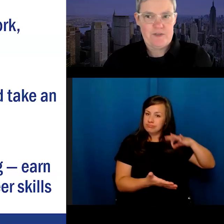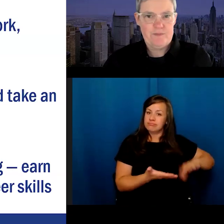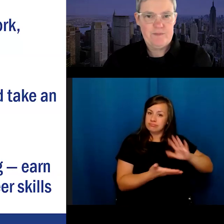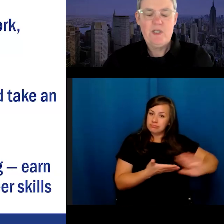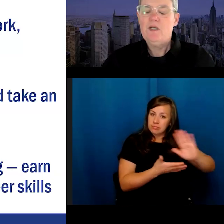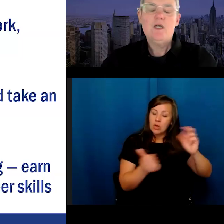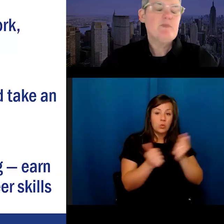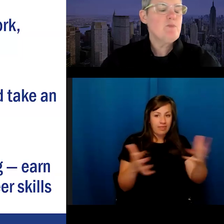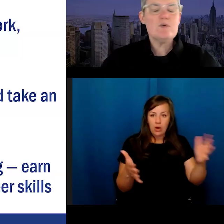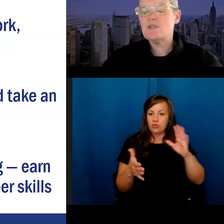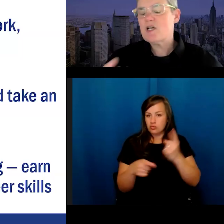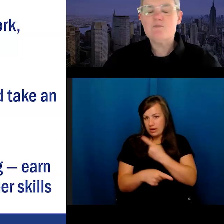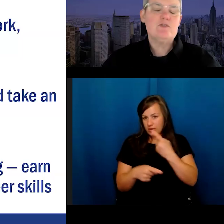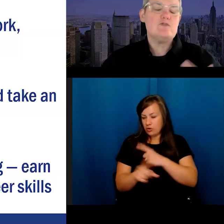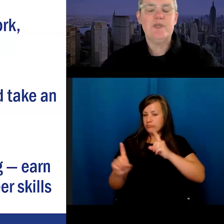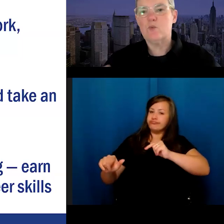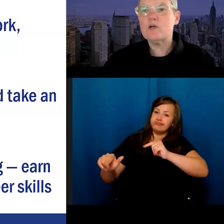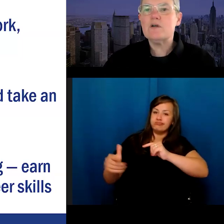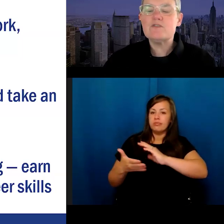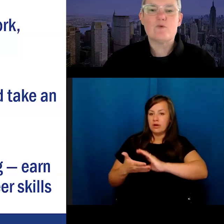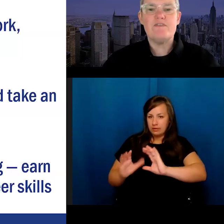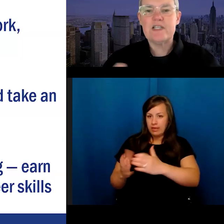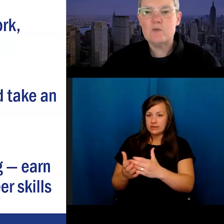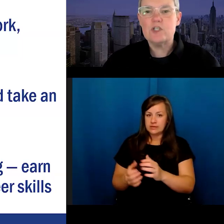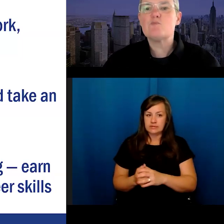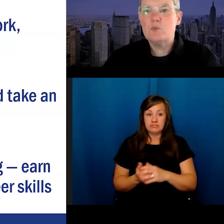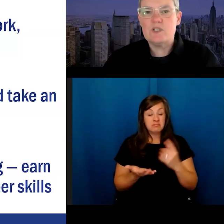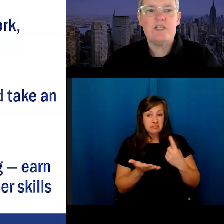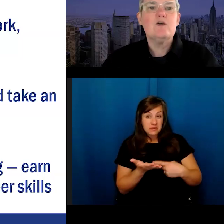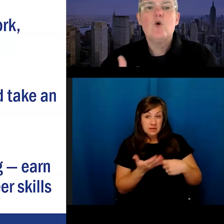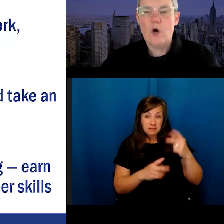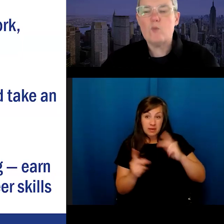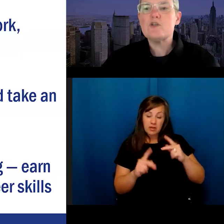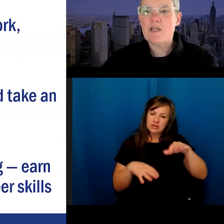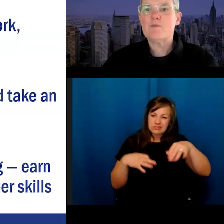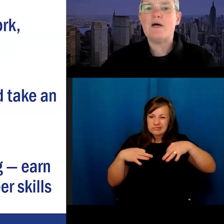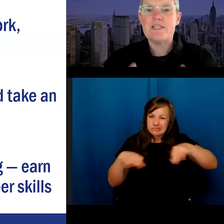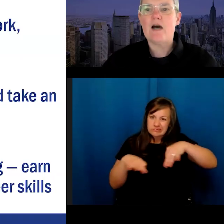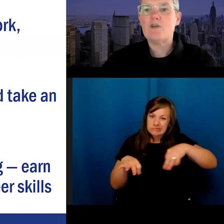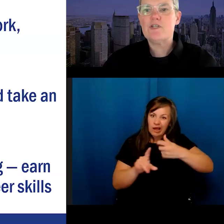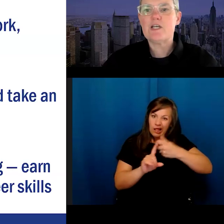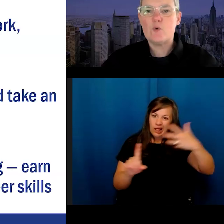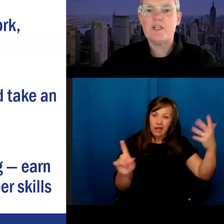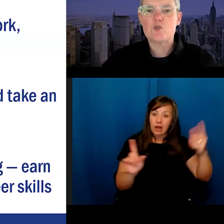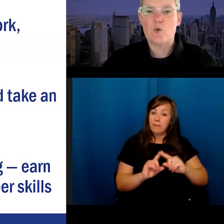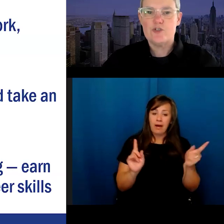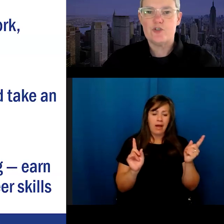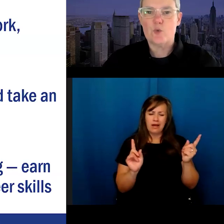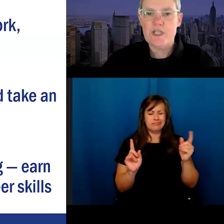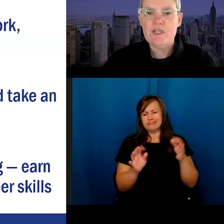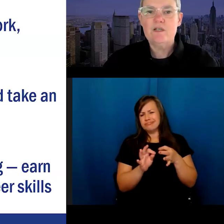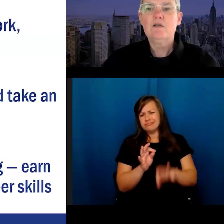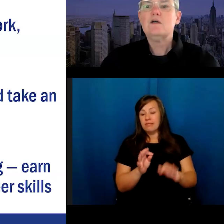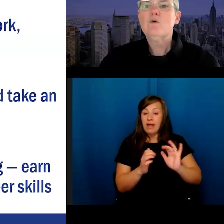SPS class. People will sometimes use big words or fancy words, but really what we're talking about is how can you get credit toward